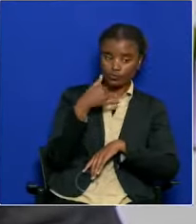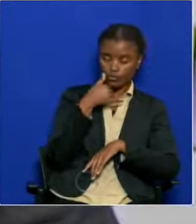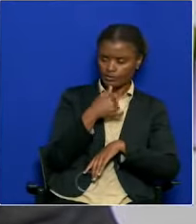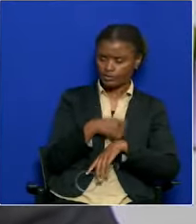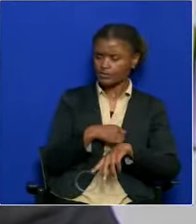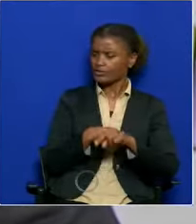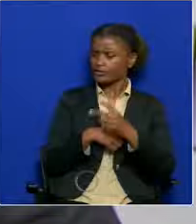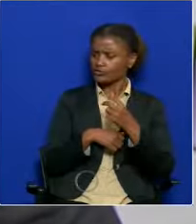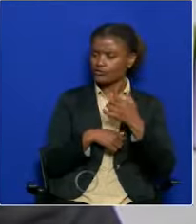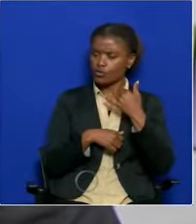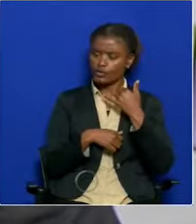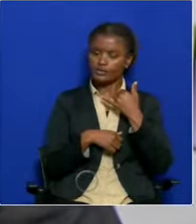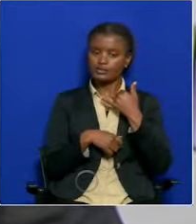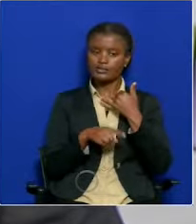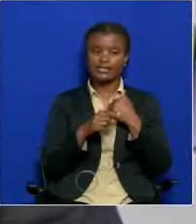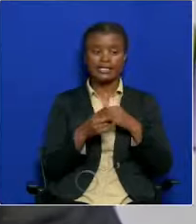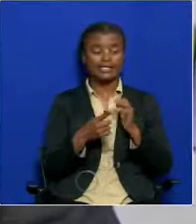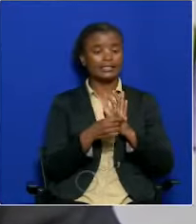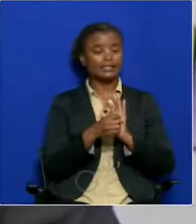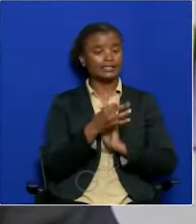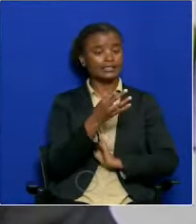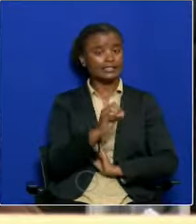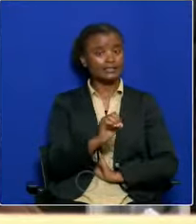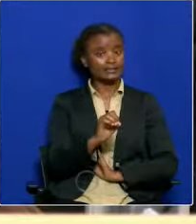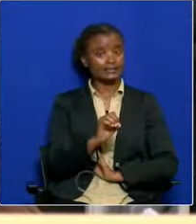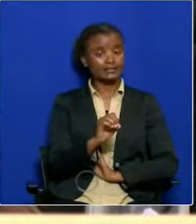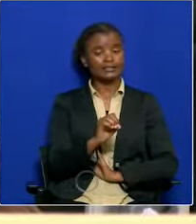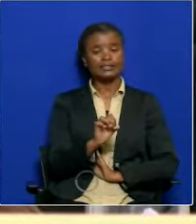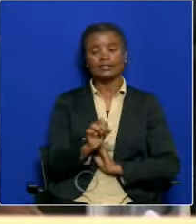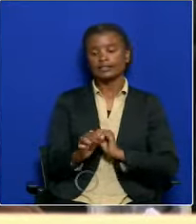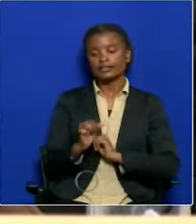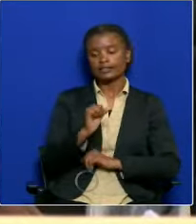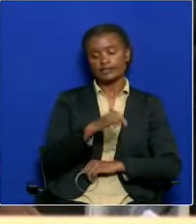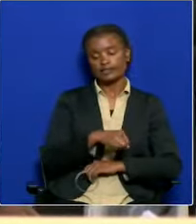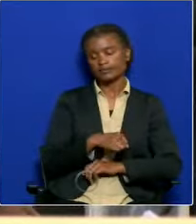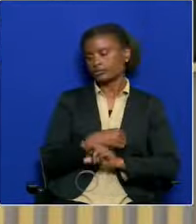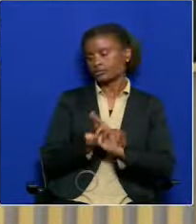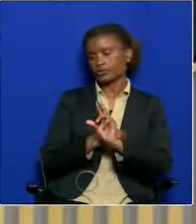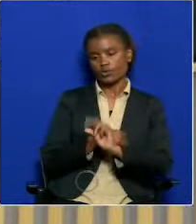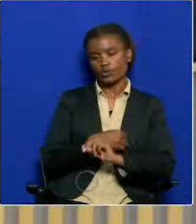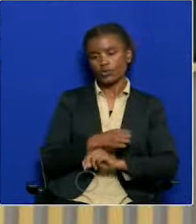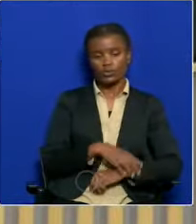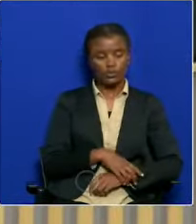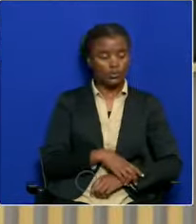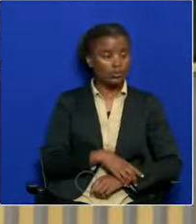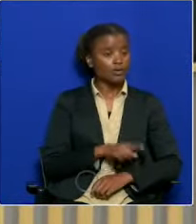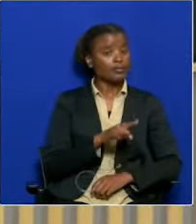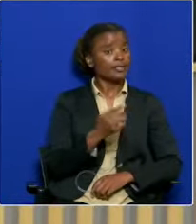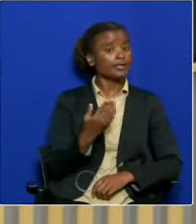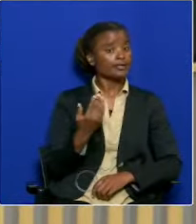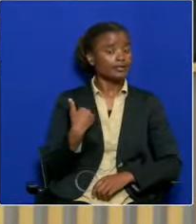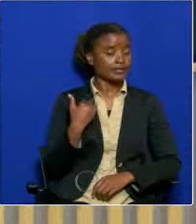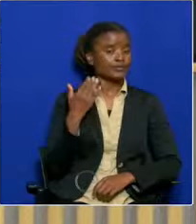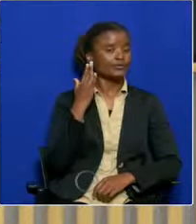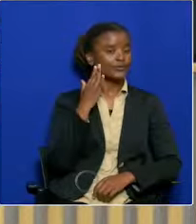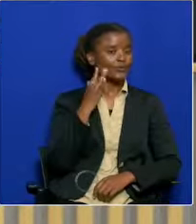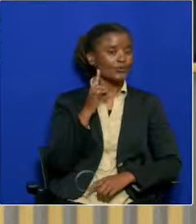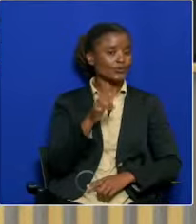2 calls, on the 30th and yes. no. But by then you knew that the operation had taken